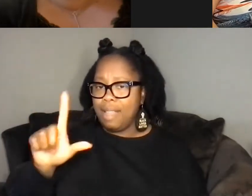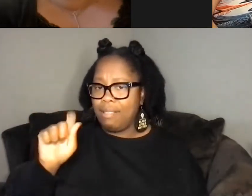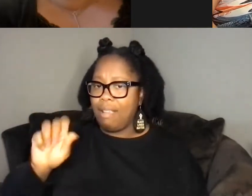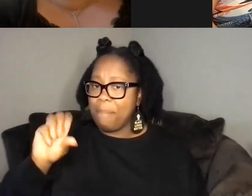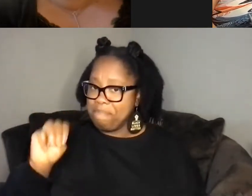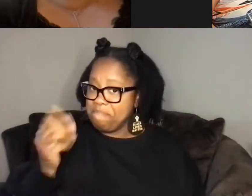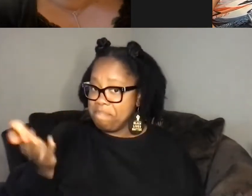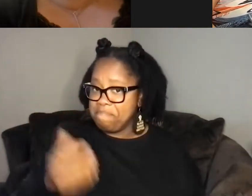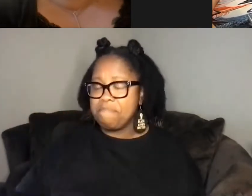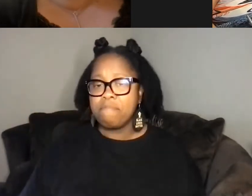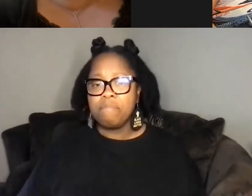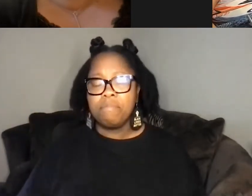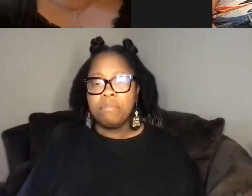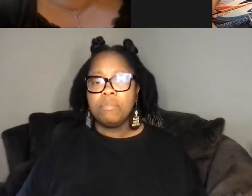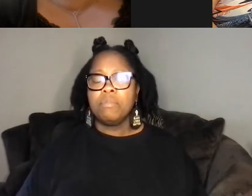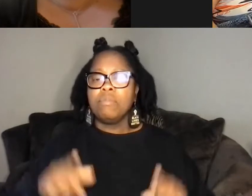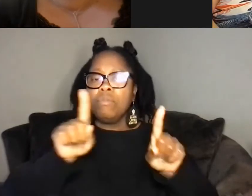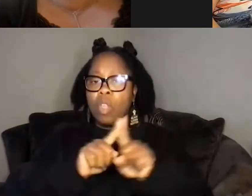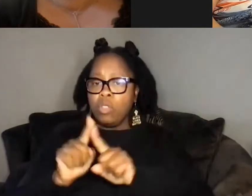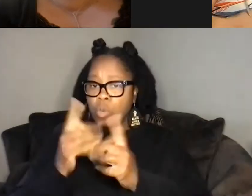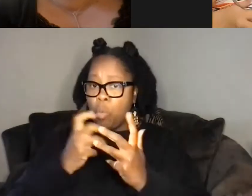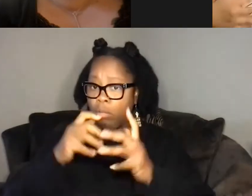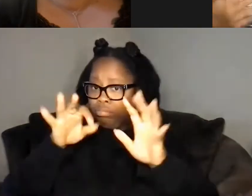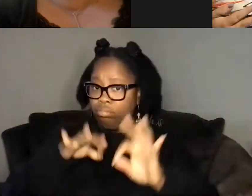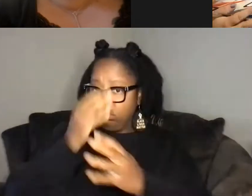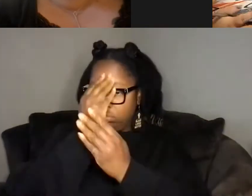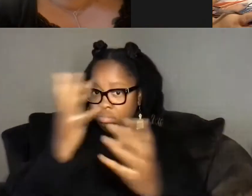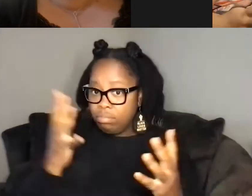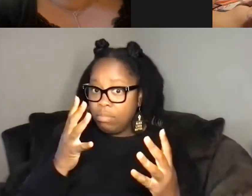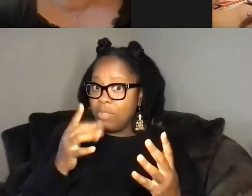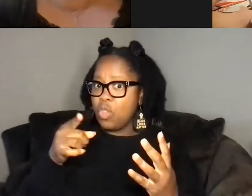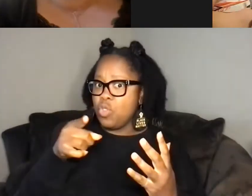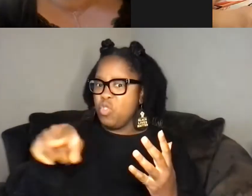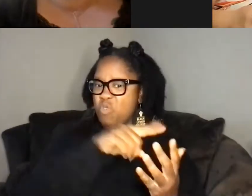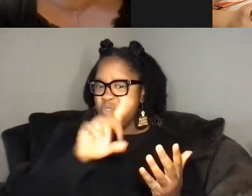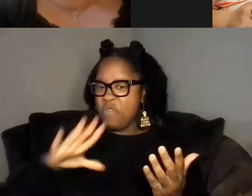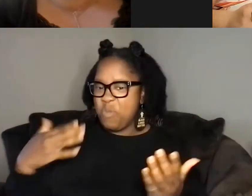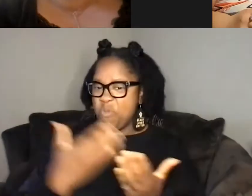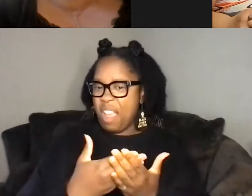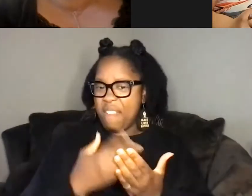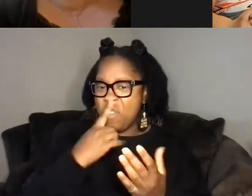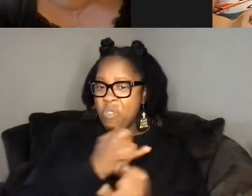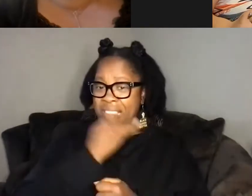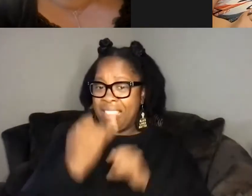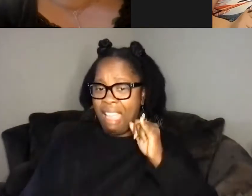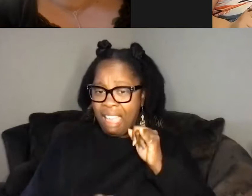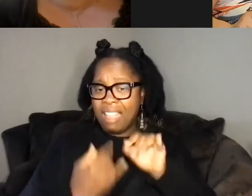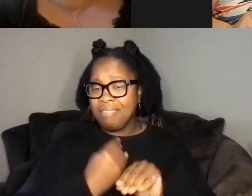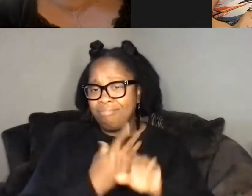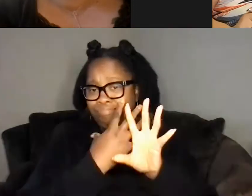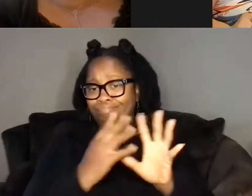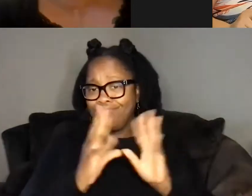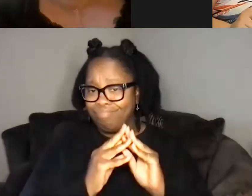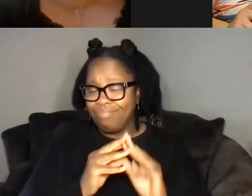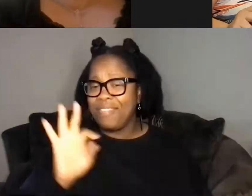probonoasl.com. I also want to tell you that you have arrived here for the last webinar of Fat Liberation